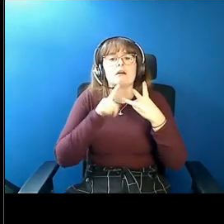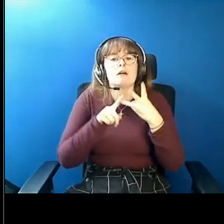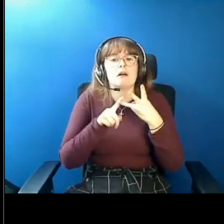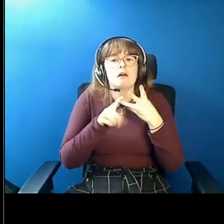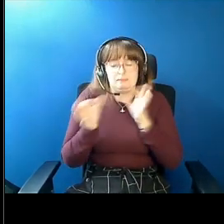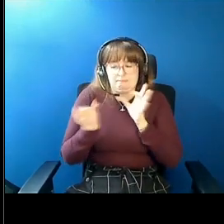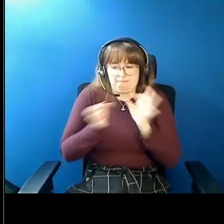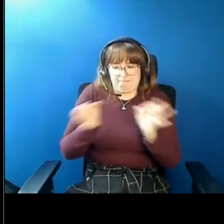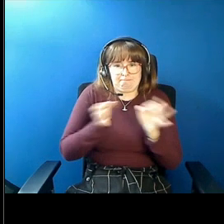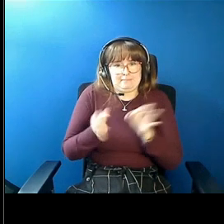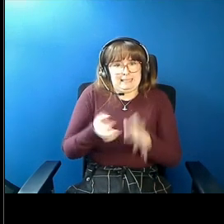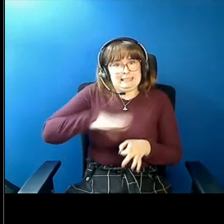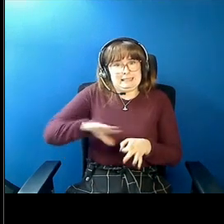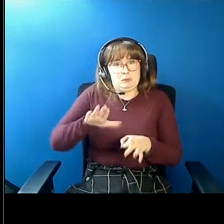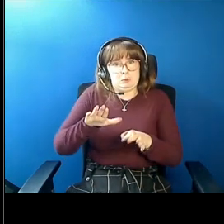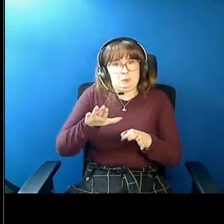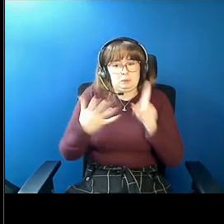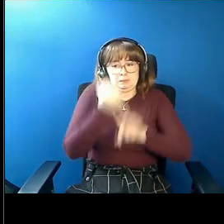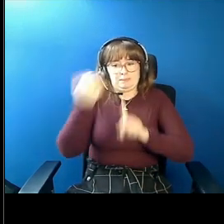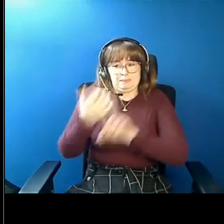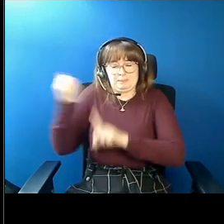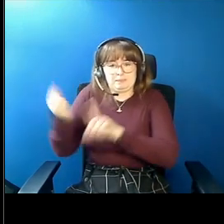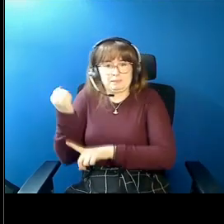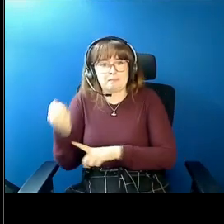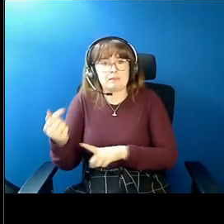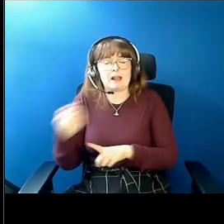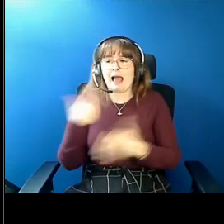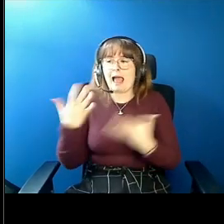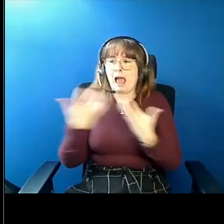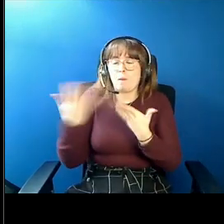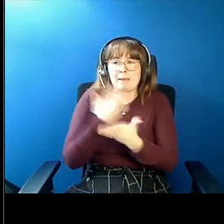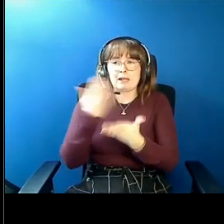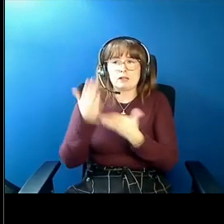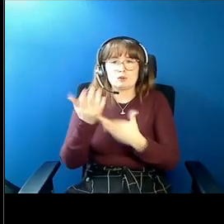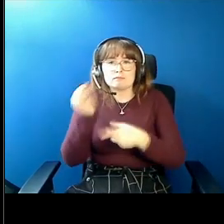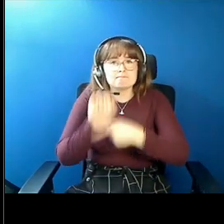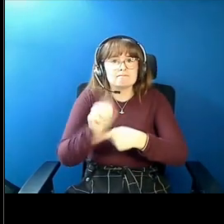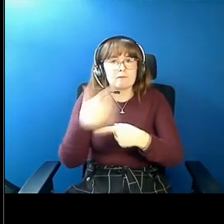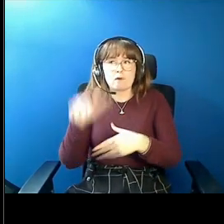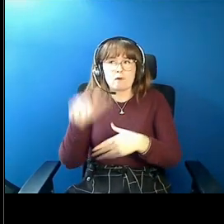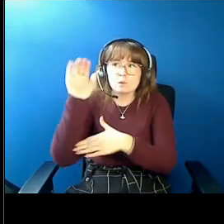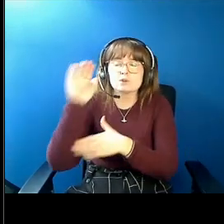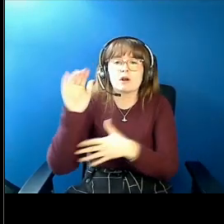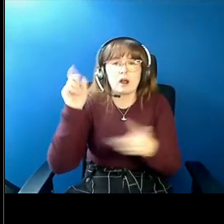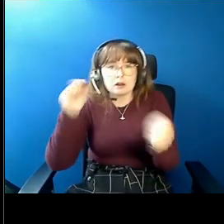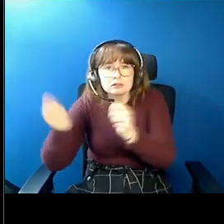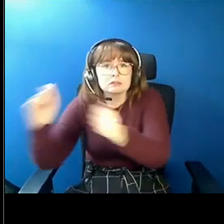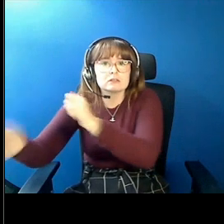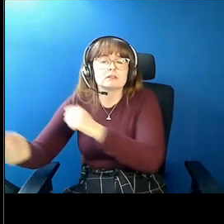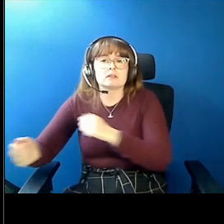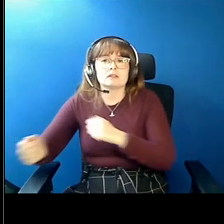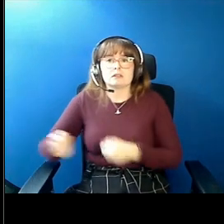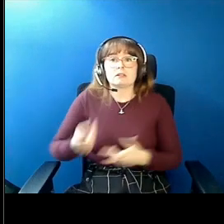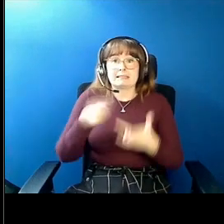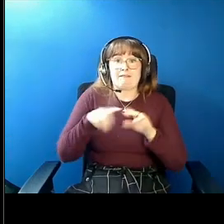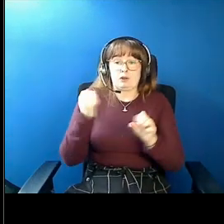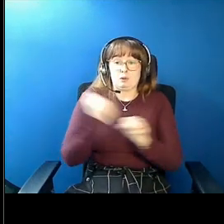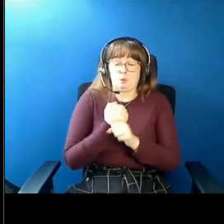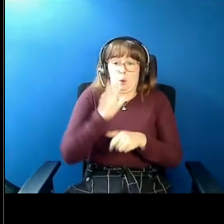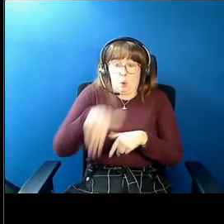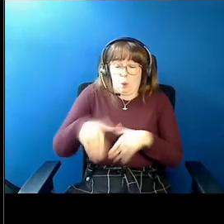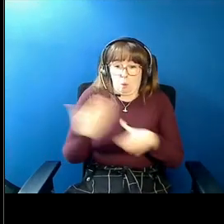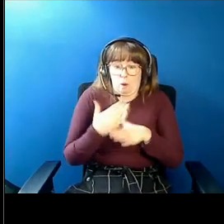need to hit target, and how do I future-proof those so that if I do a partial retrofit now, I'm not doing abortive work that I'm going to have to